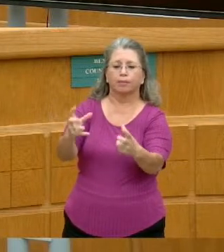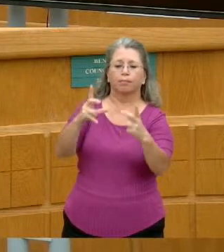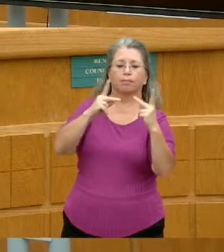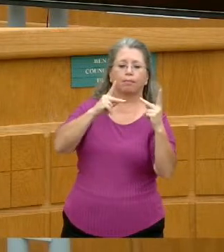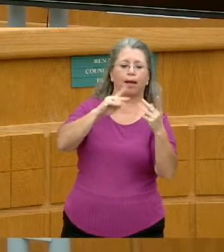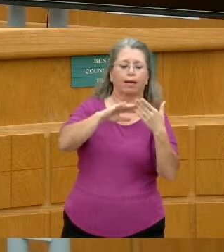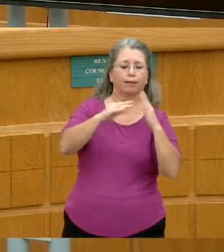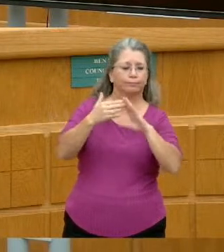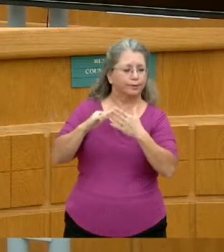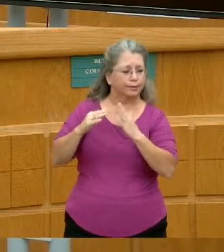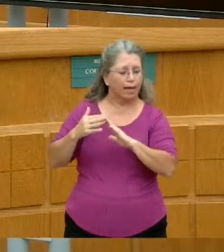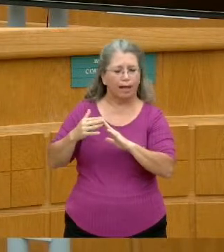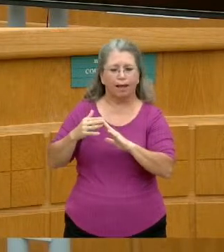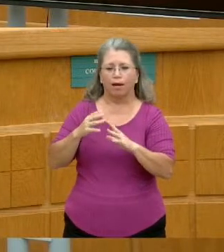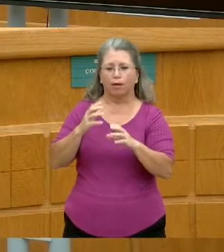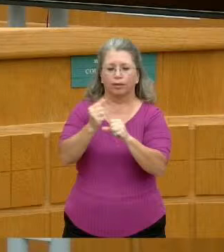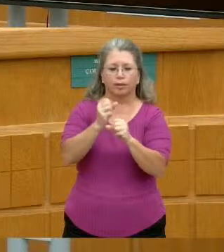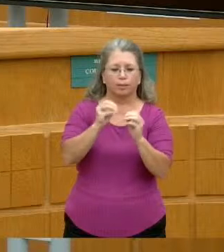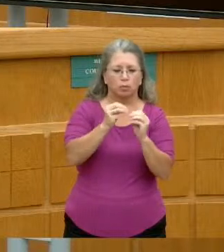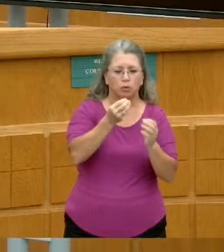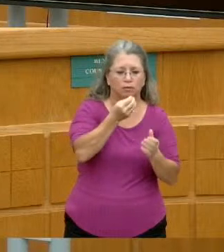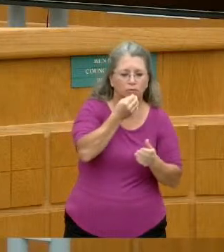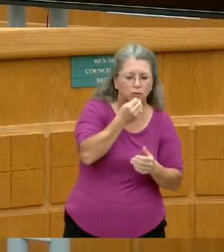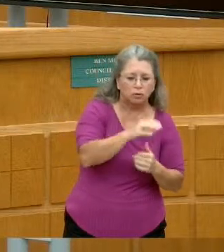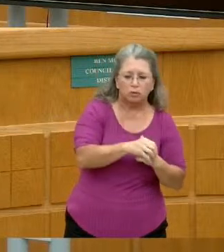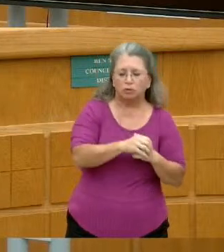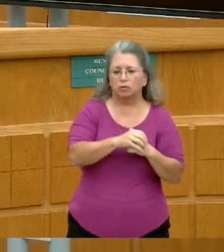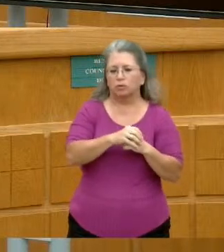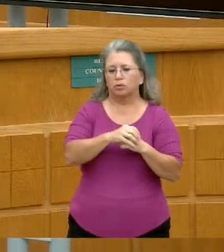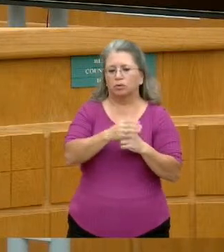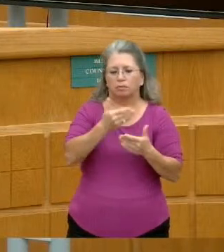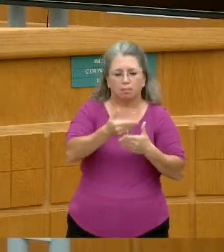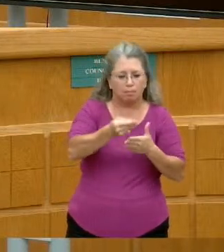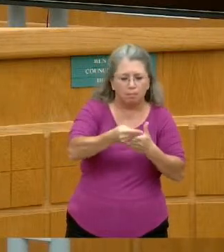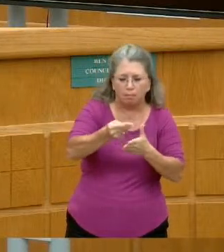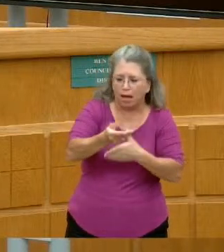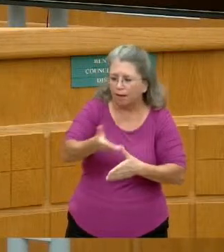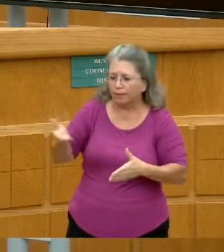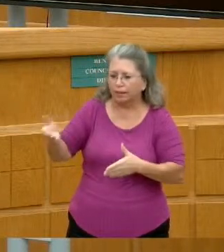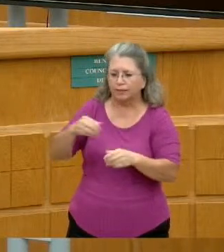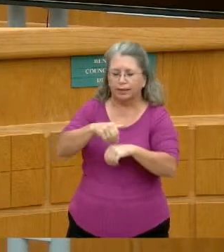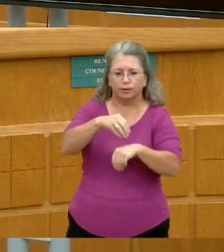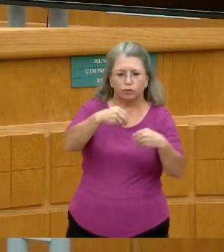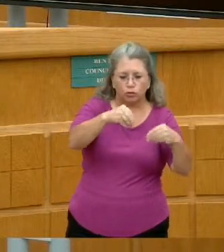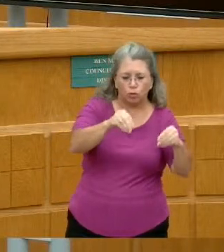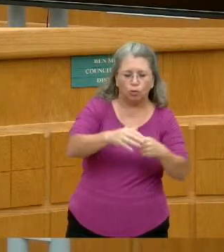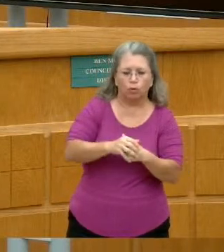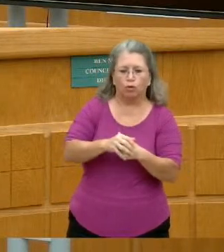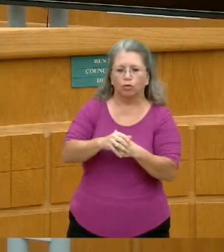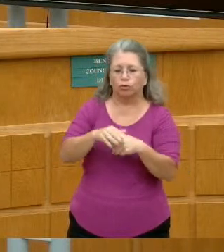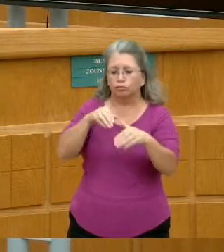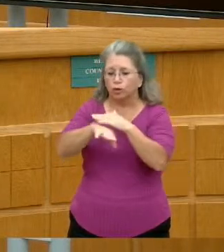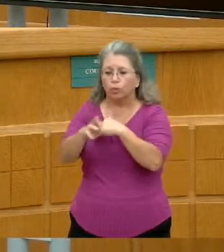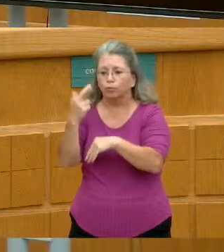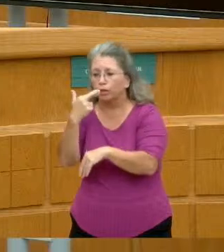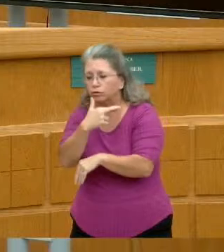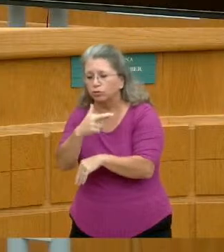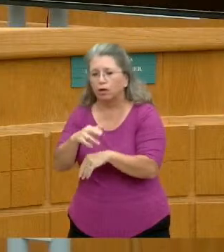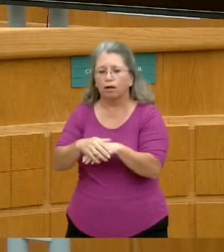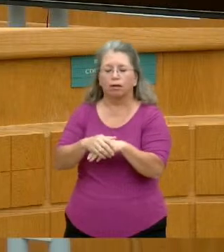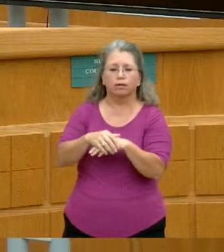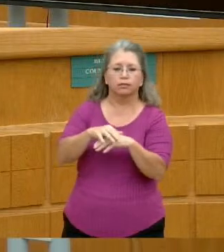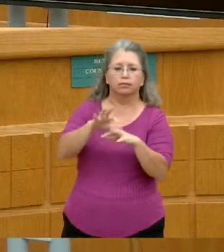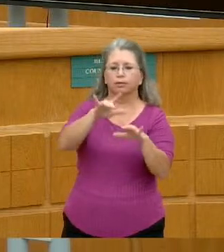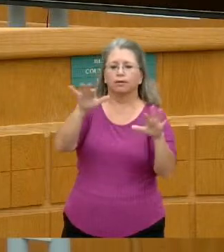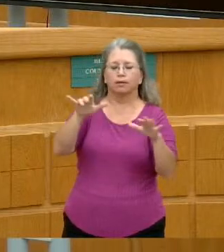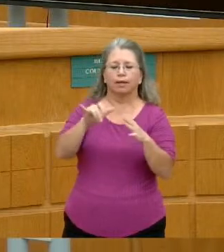words, groceries and food or equipment. They go into the stores or restaurants, and that's really where the